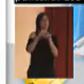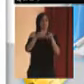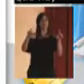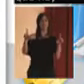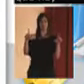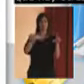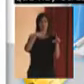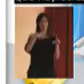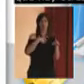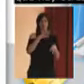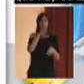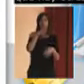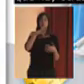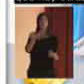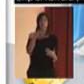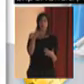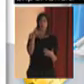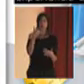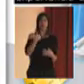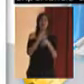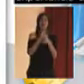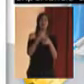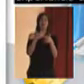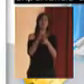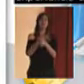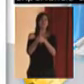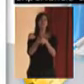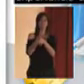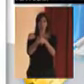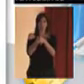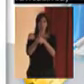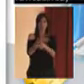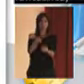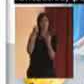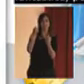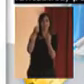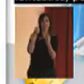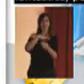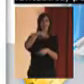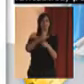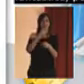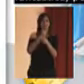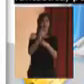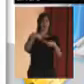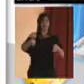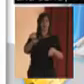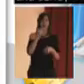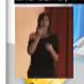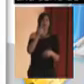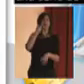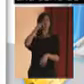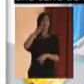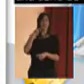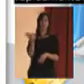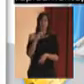knowledge cannot be shown on the computer. And the video games showed us that we can work in a different manner, such as, for